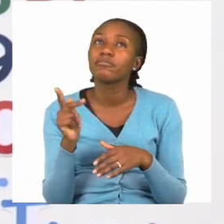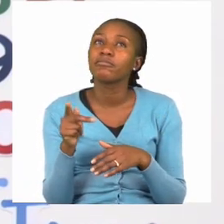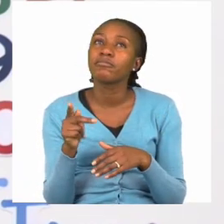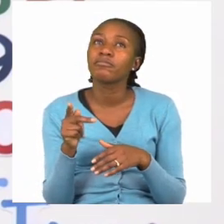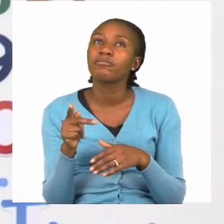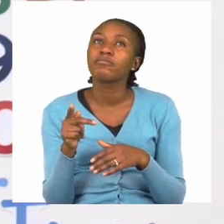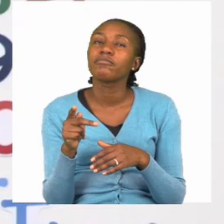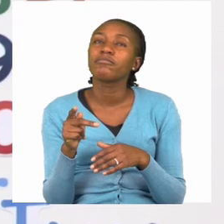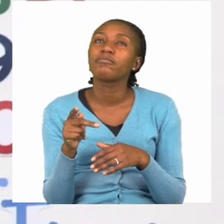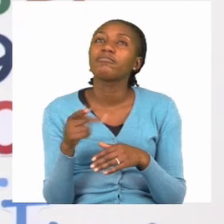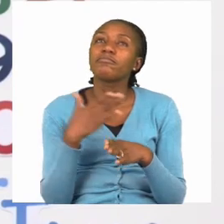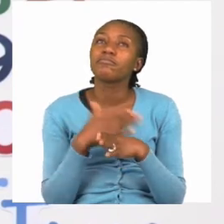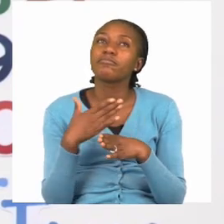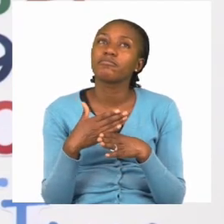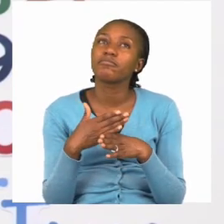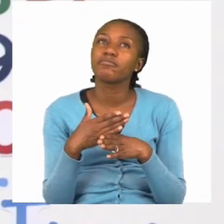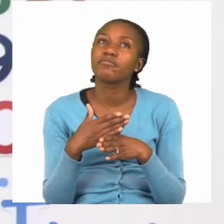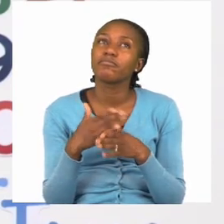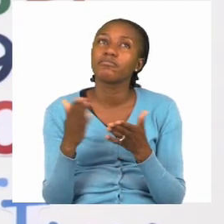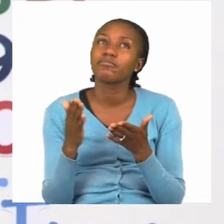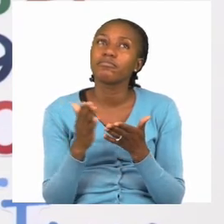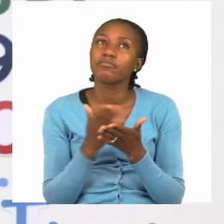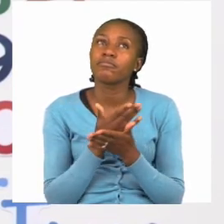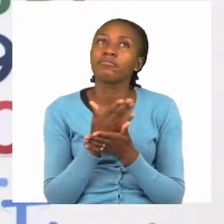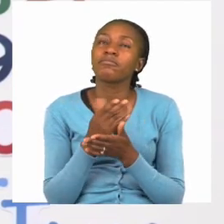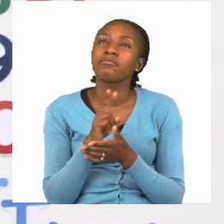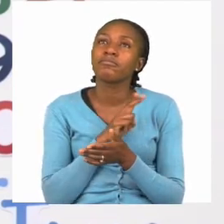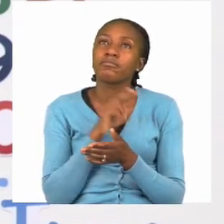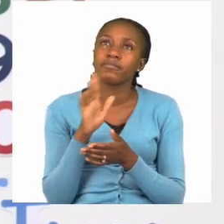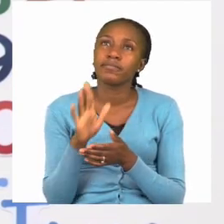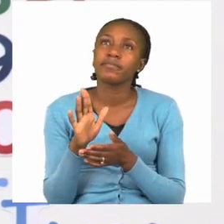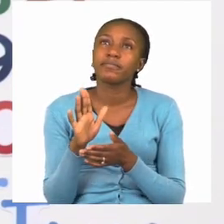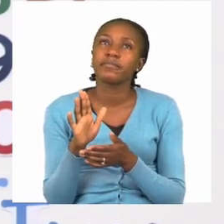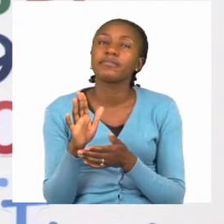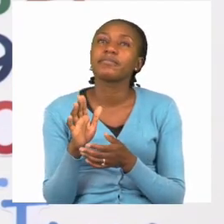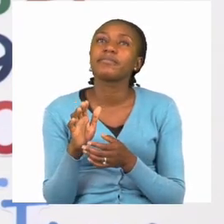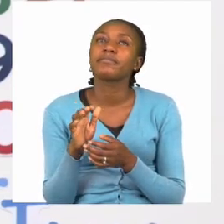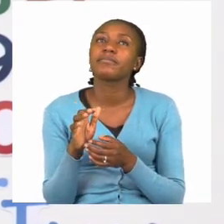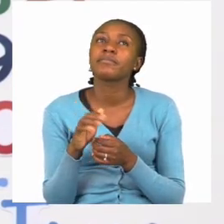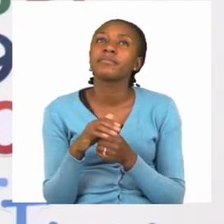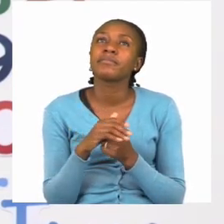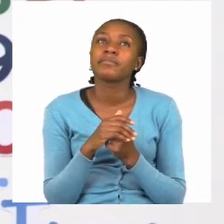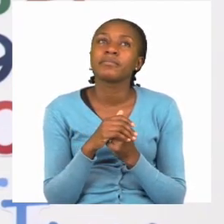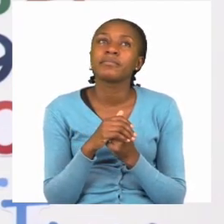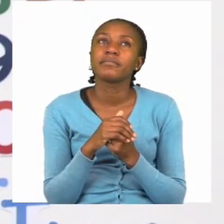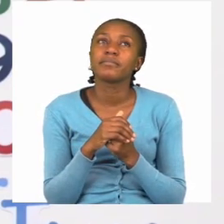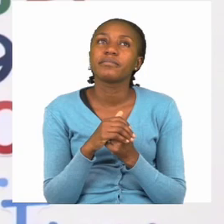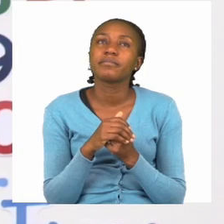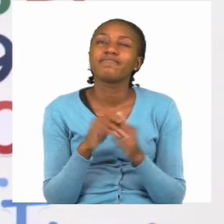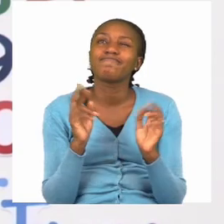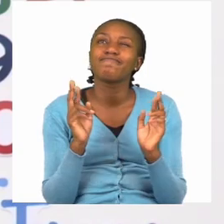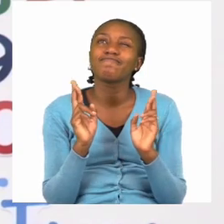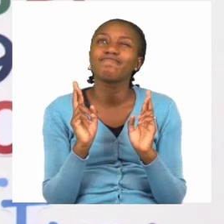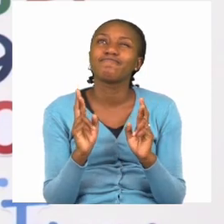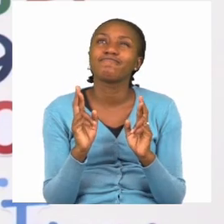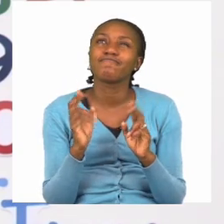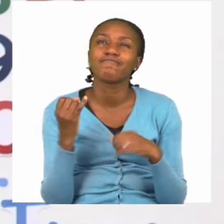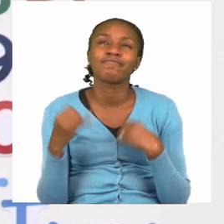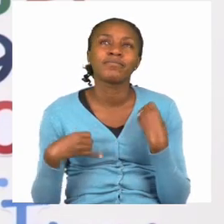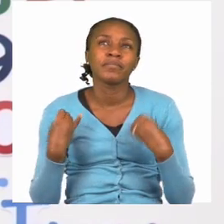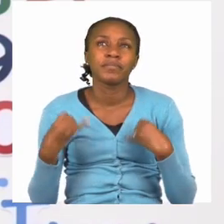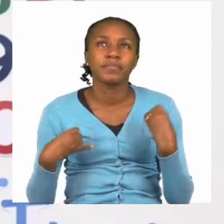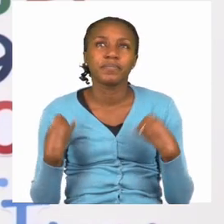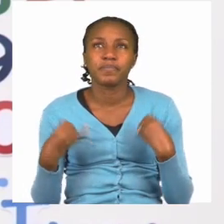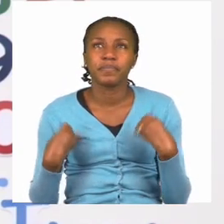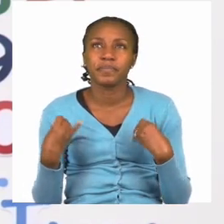one on page 25. Now everyone, I hope that you will have lots